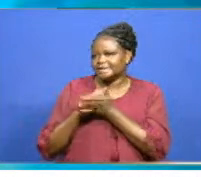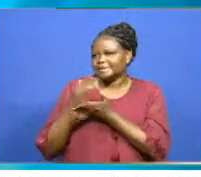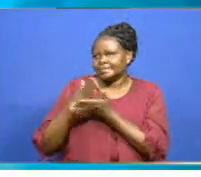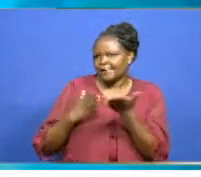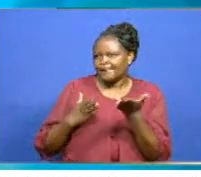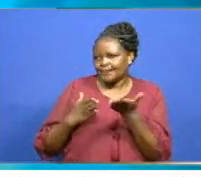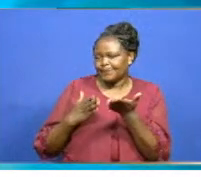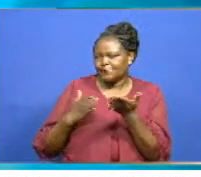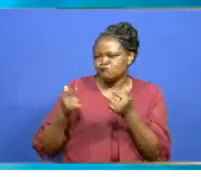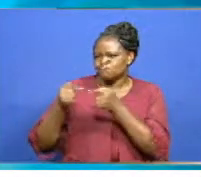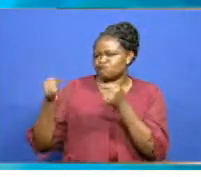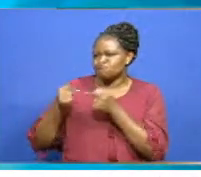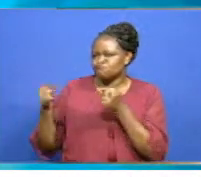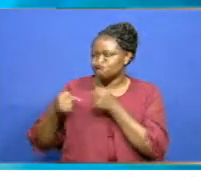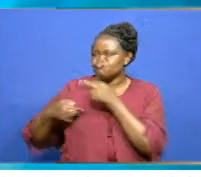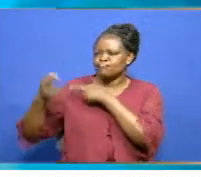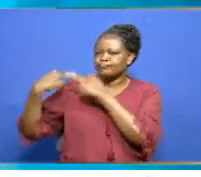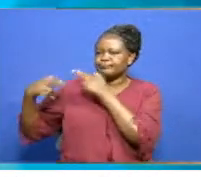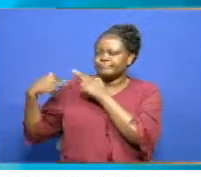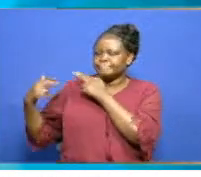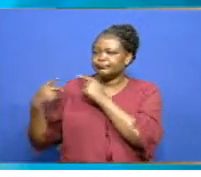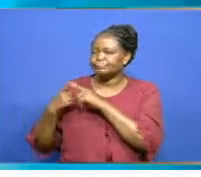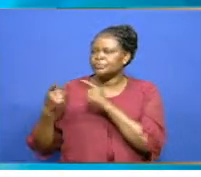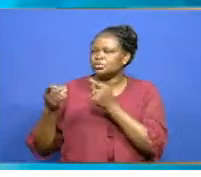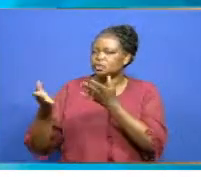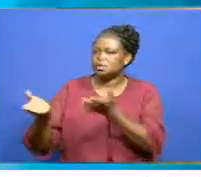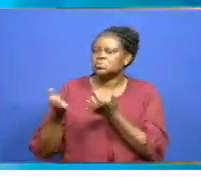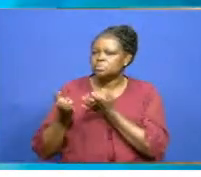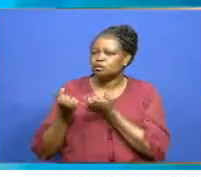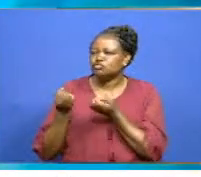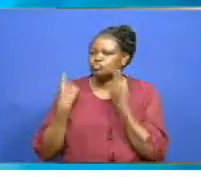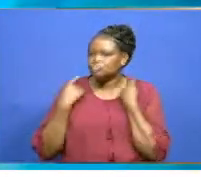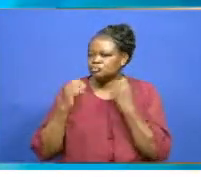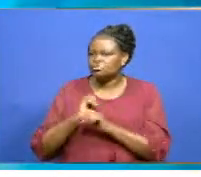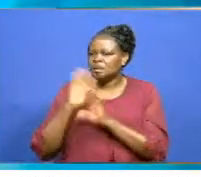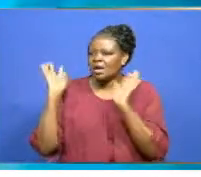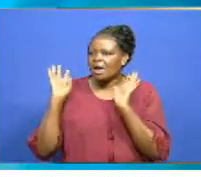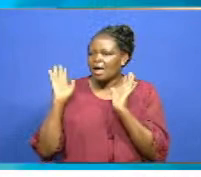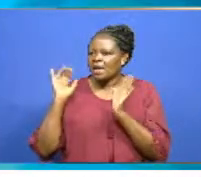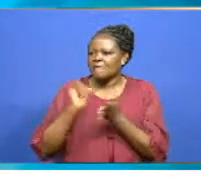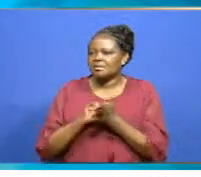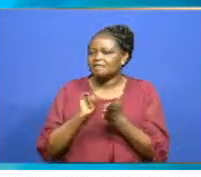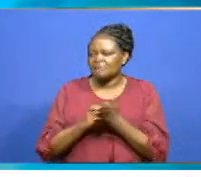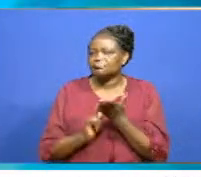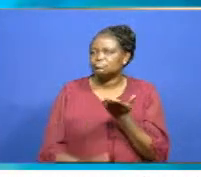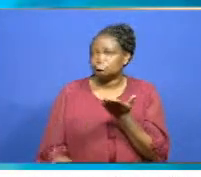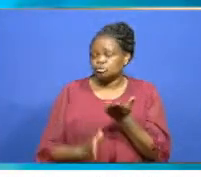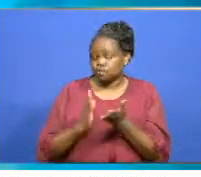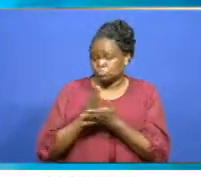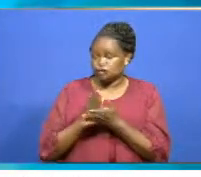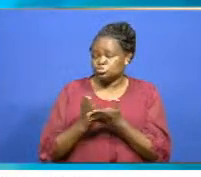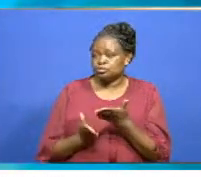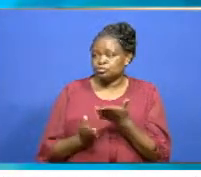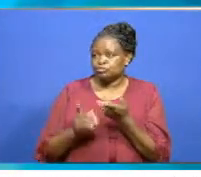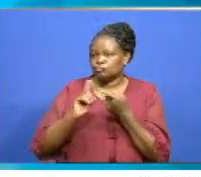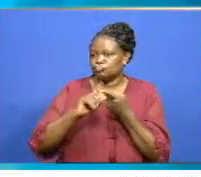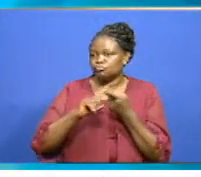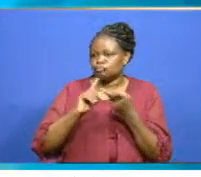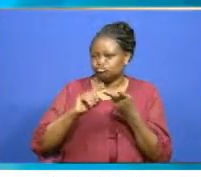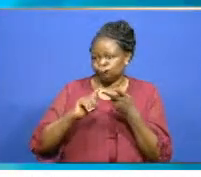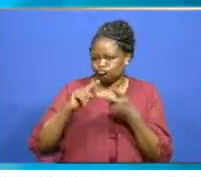the divisions are historical. But we need to get one thing, that two, in fact. The first one is